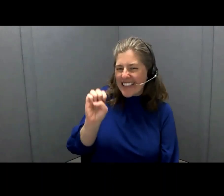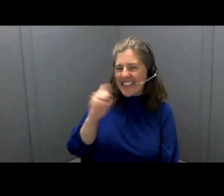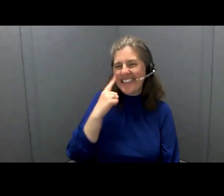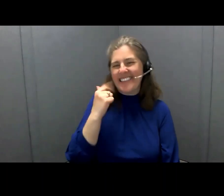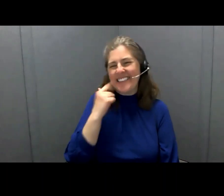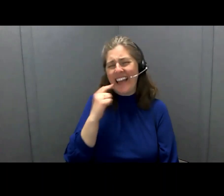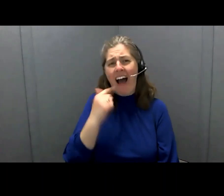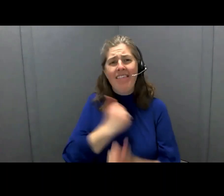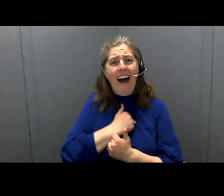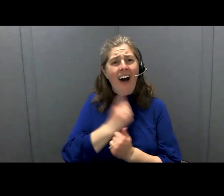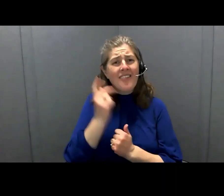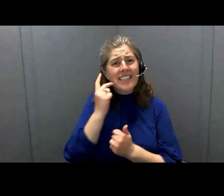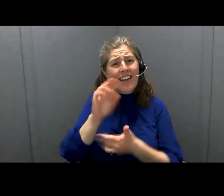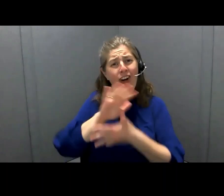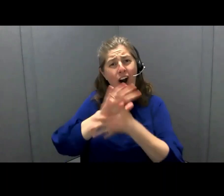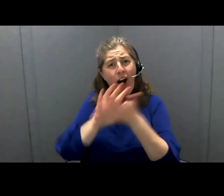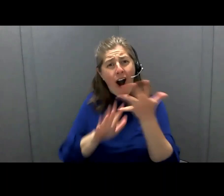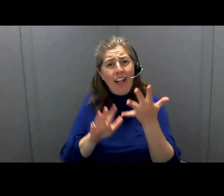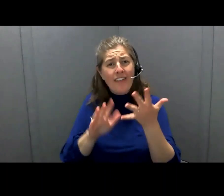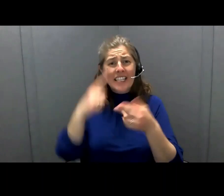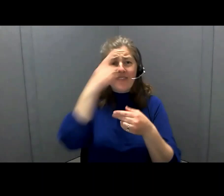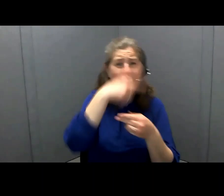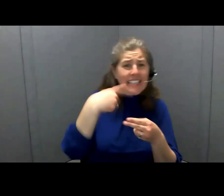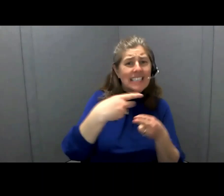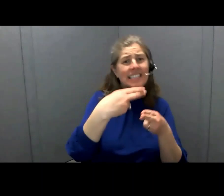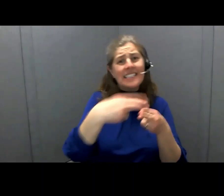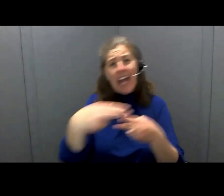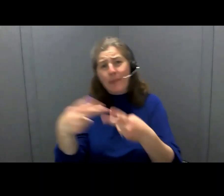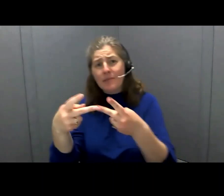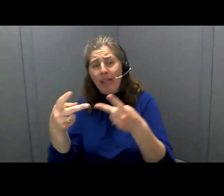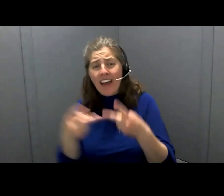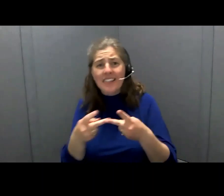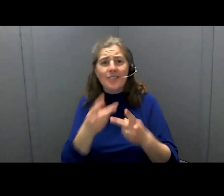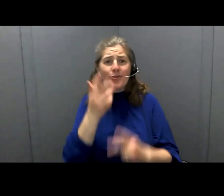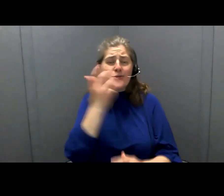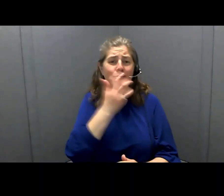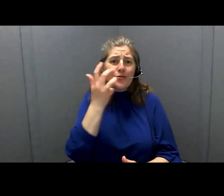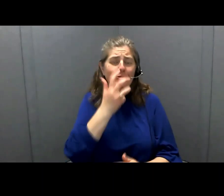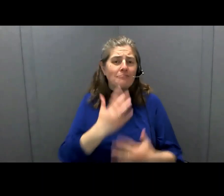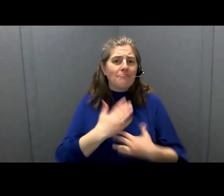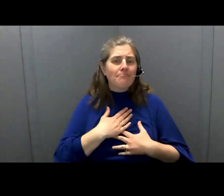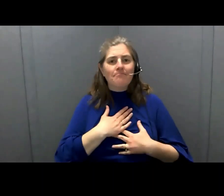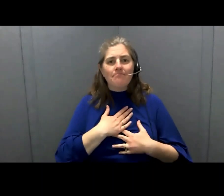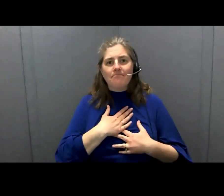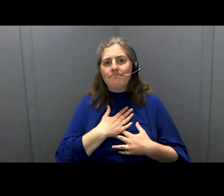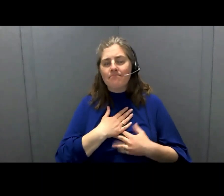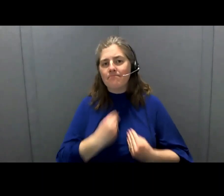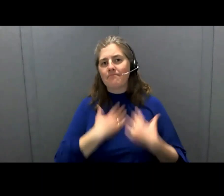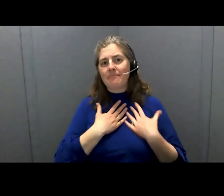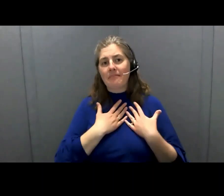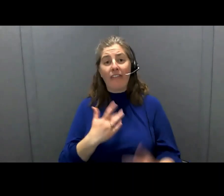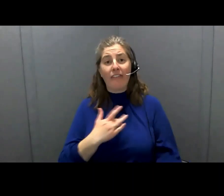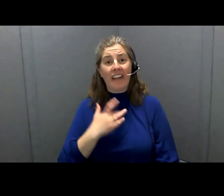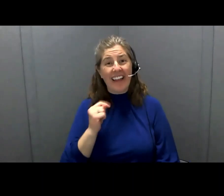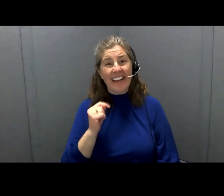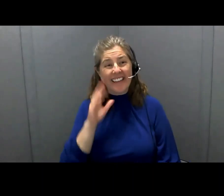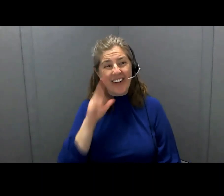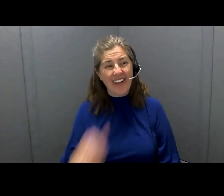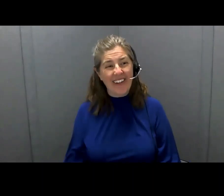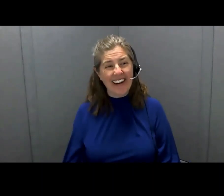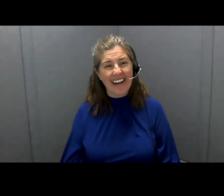I love seeing all of these faces and names and places and just feeling it, you know. It's